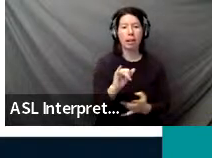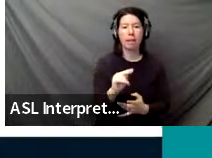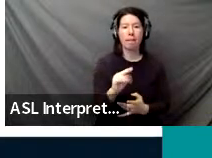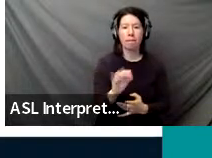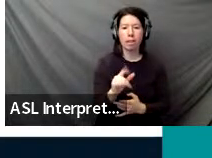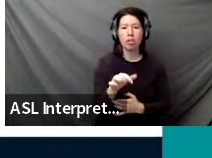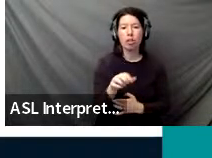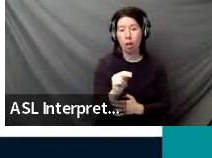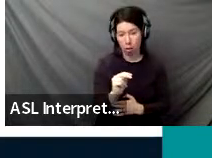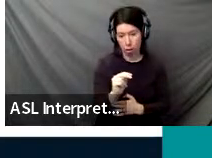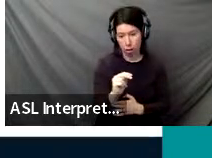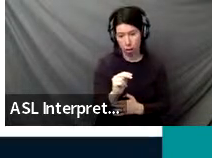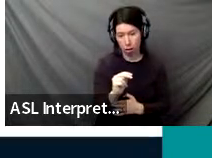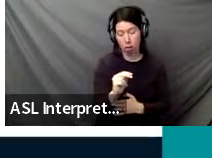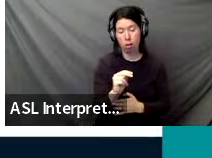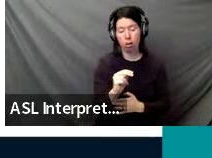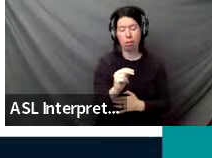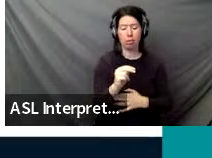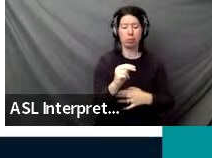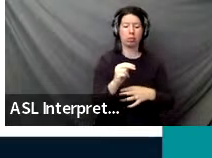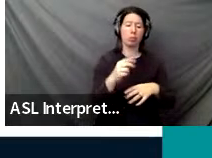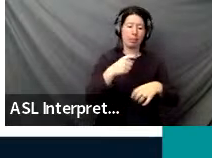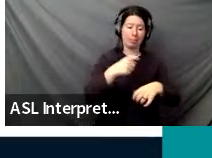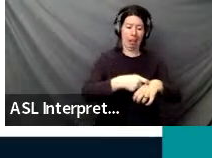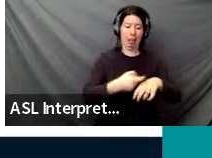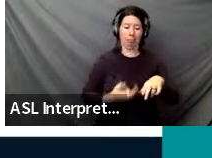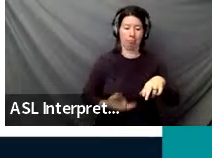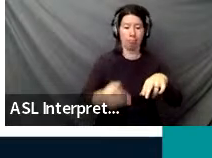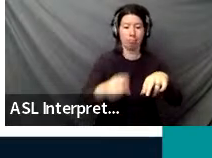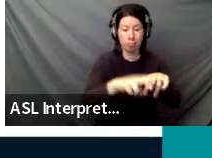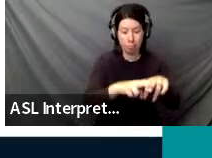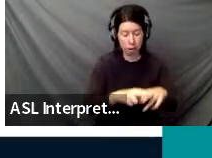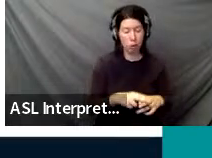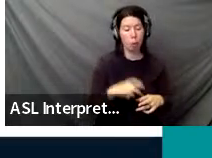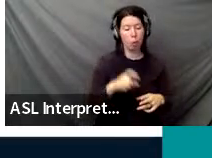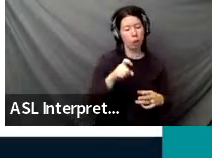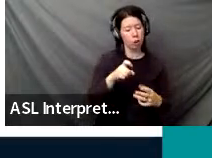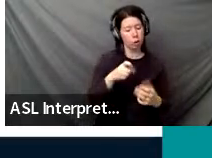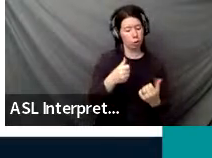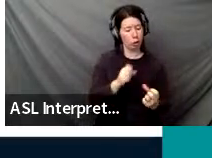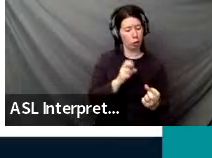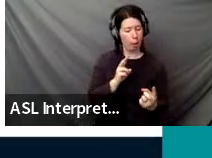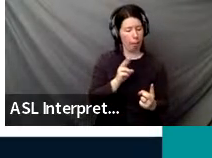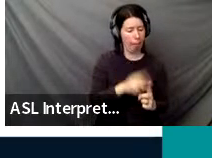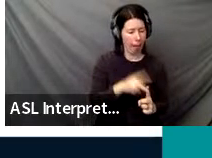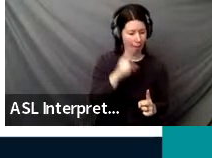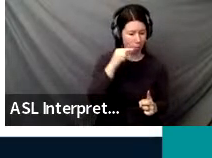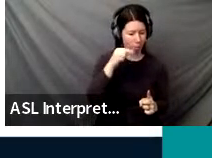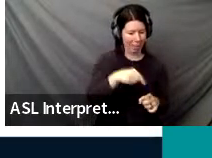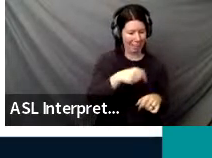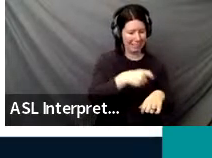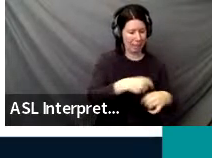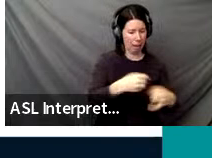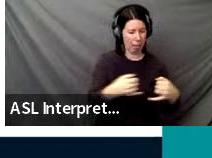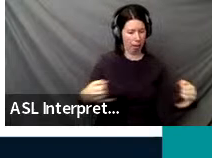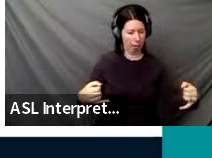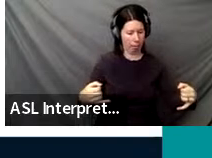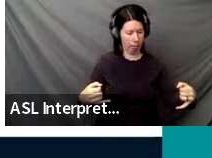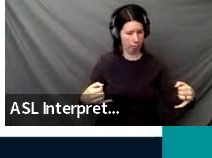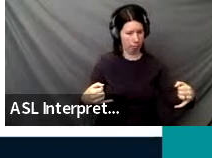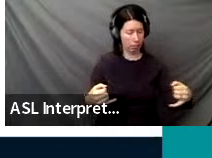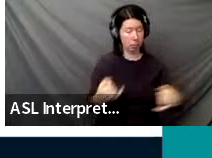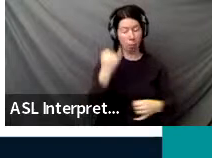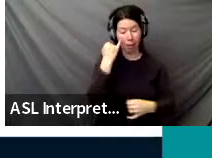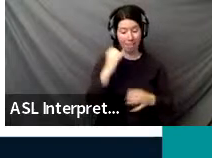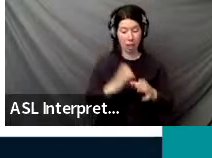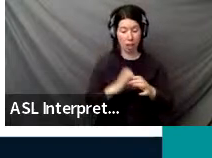we try to put it onto the schedule, the target schedule that we have for when we're delivering it. So, if a